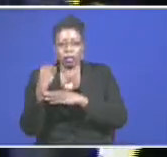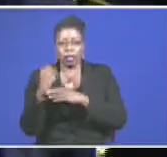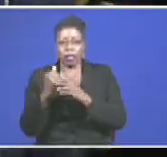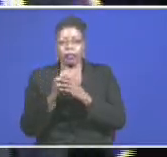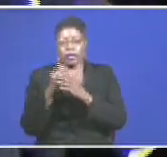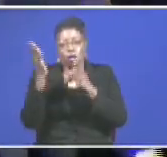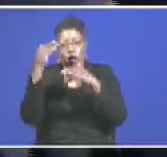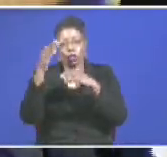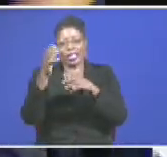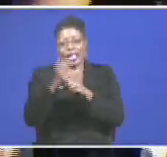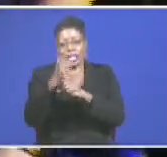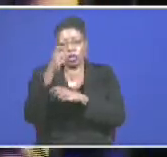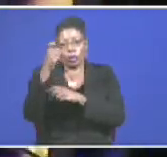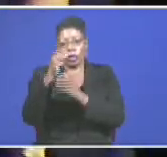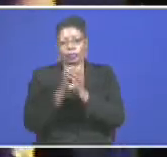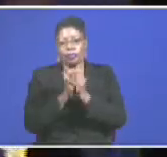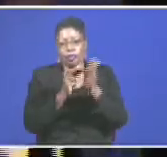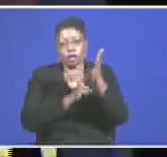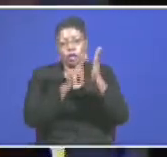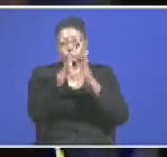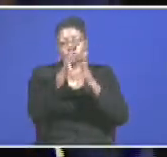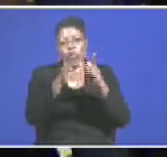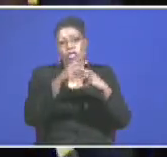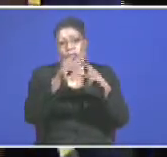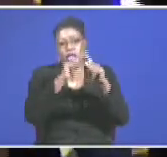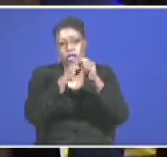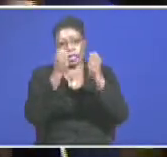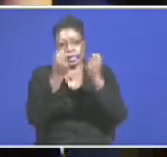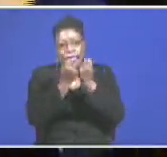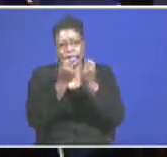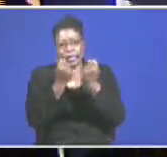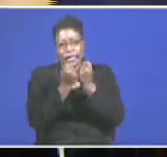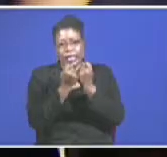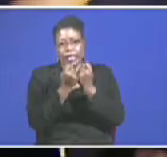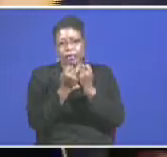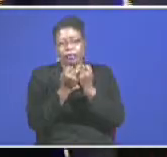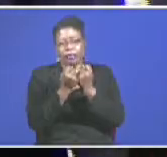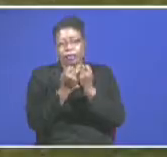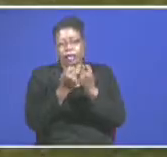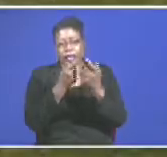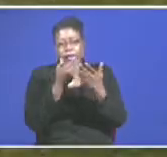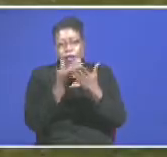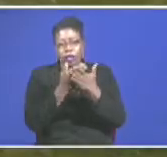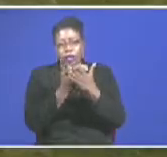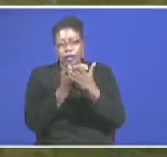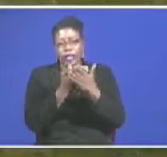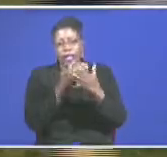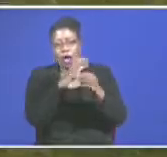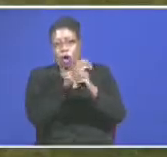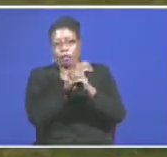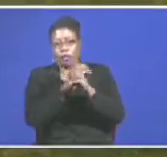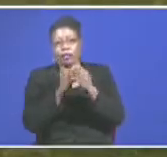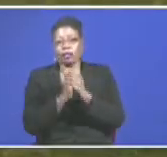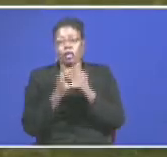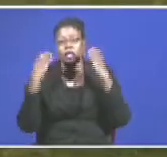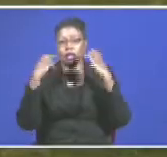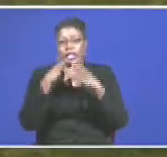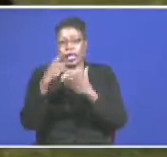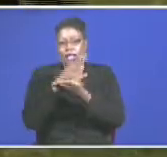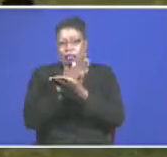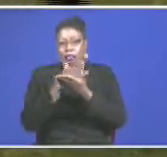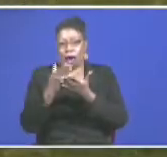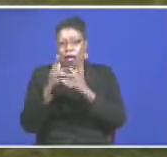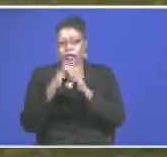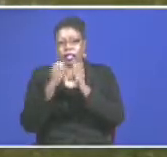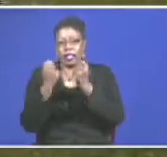win. The Rockets' special team is just as fierce as their offense. Coach Kendall knows that this part of the team